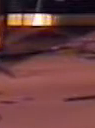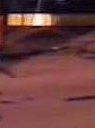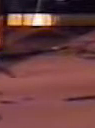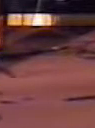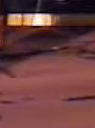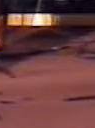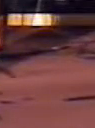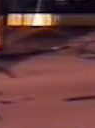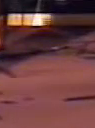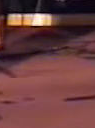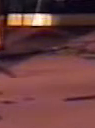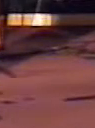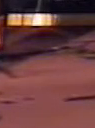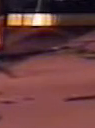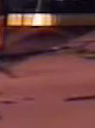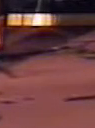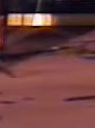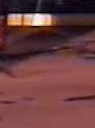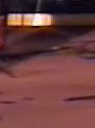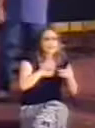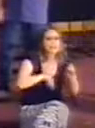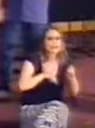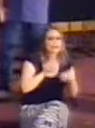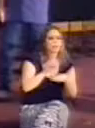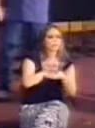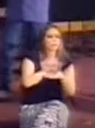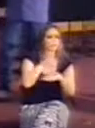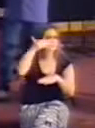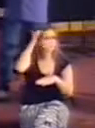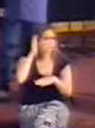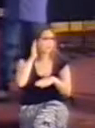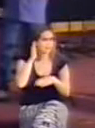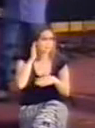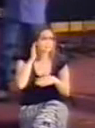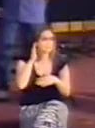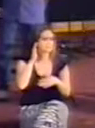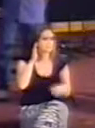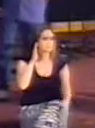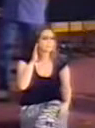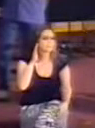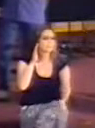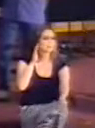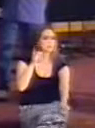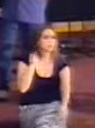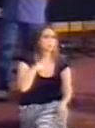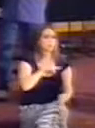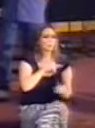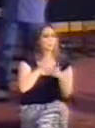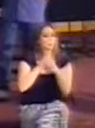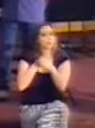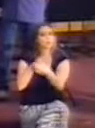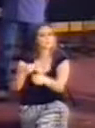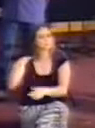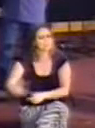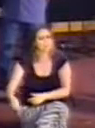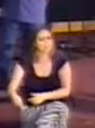God. He can go to Sheol. Go ahead. Many times we run towards hell, don't